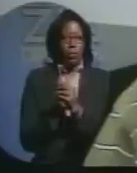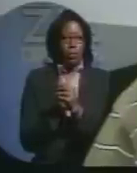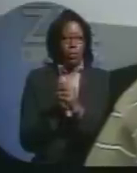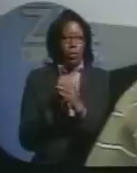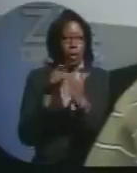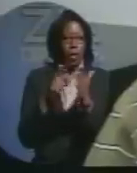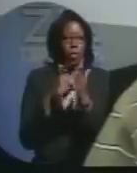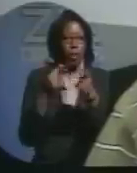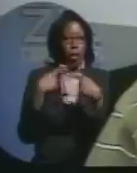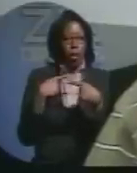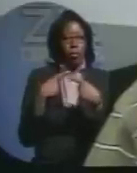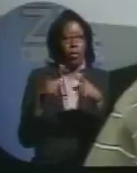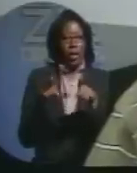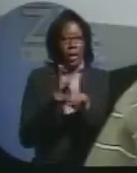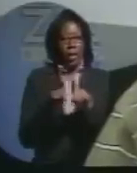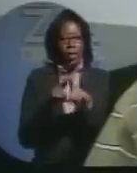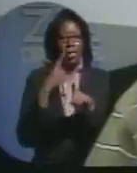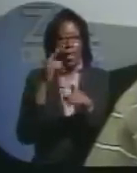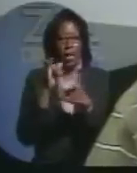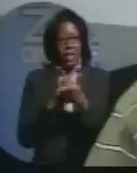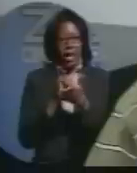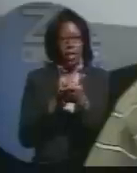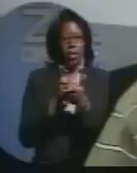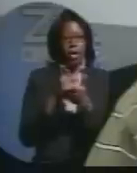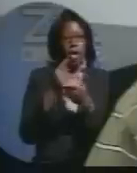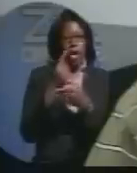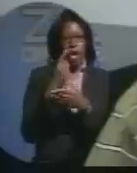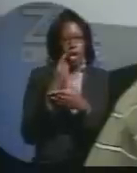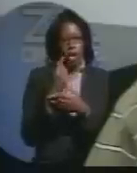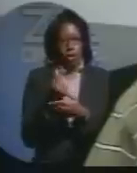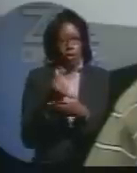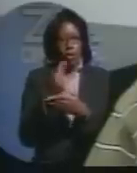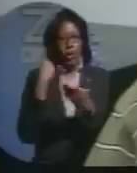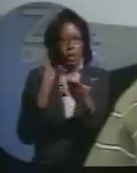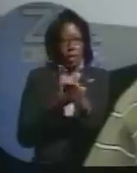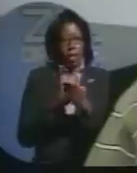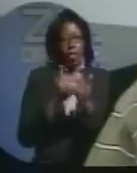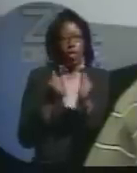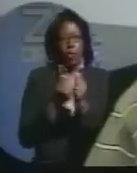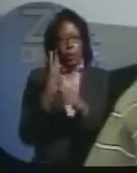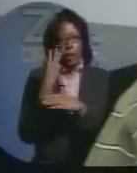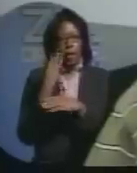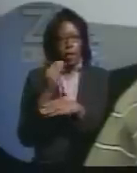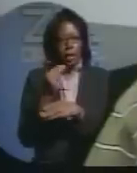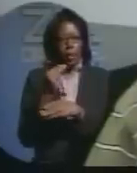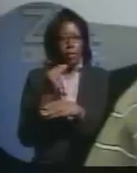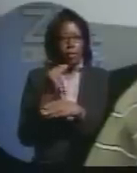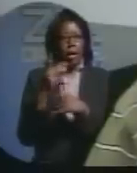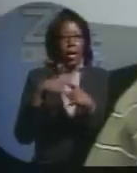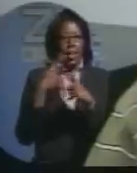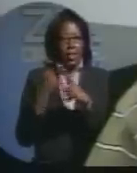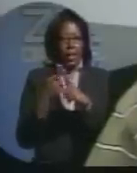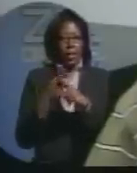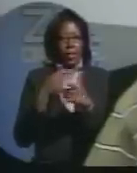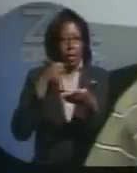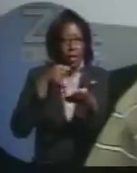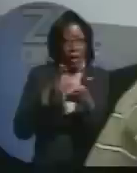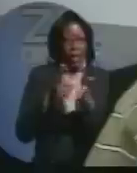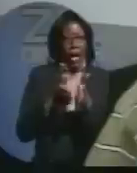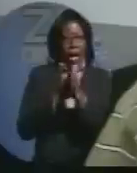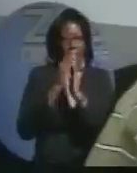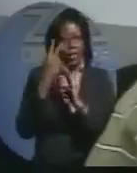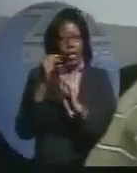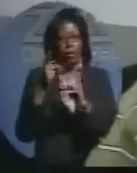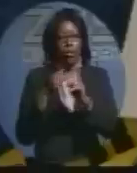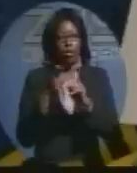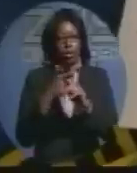This would have come, as the chairman indicated, after several discussions with them. And then the letter asking them to take